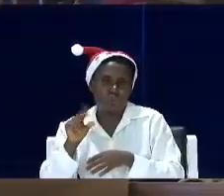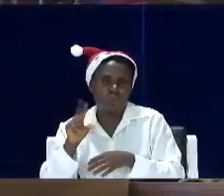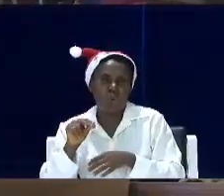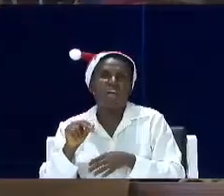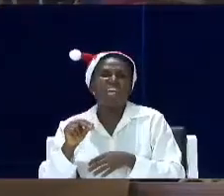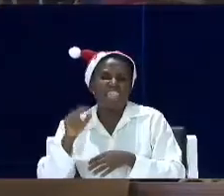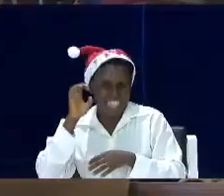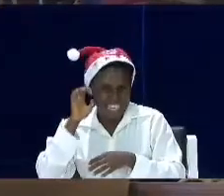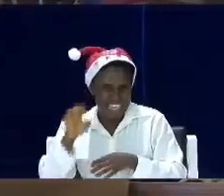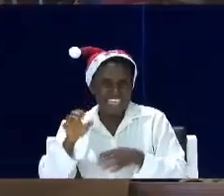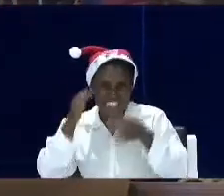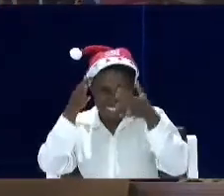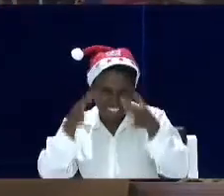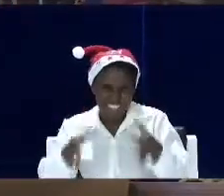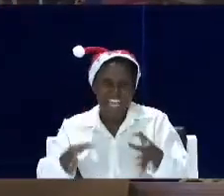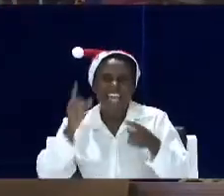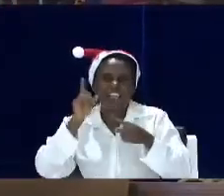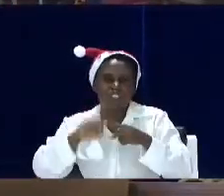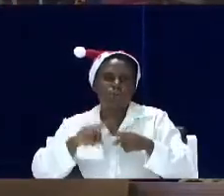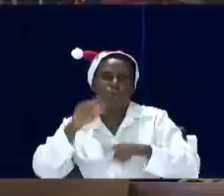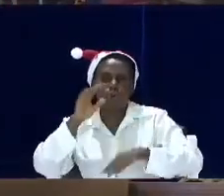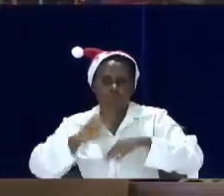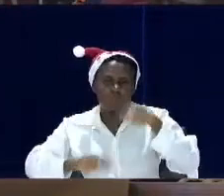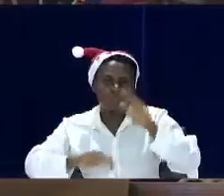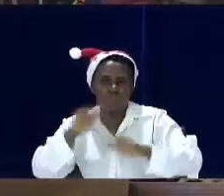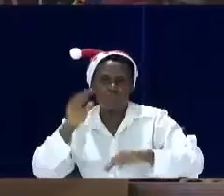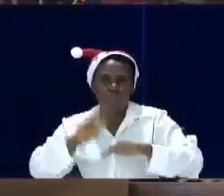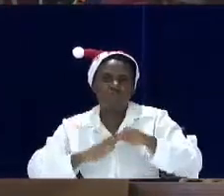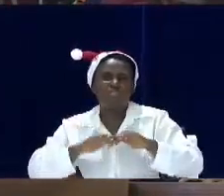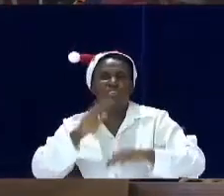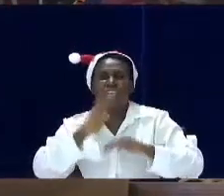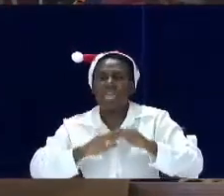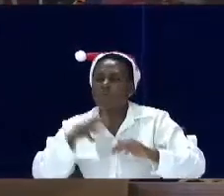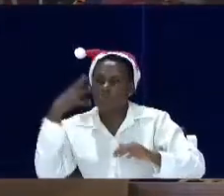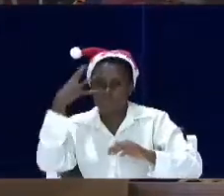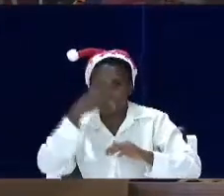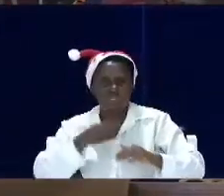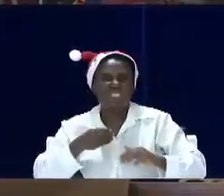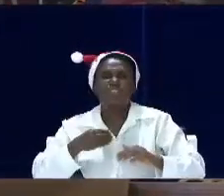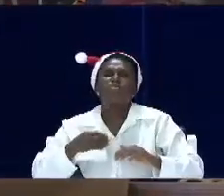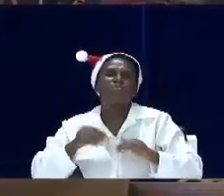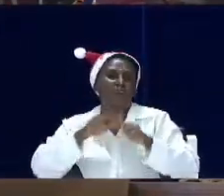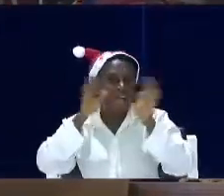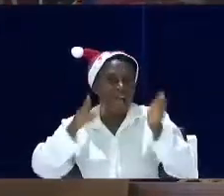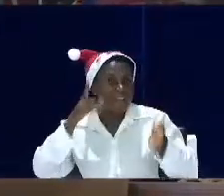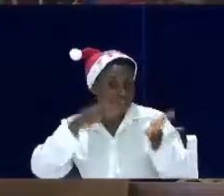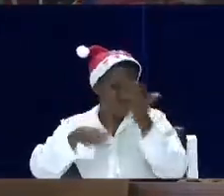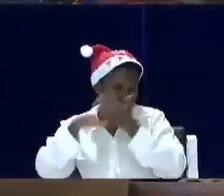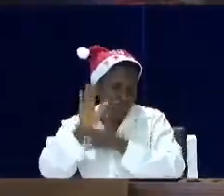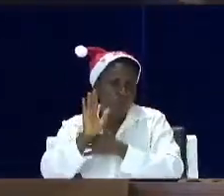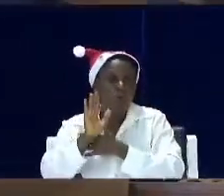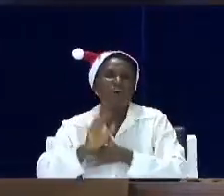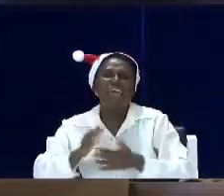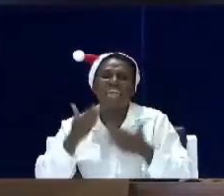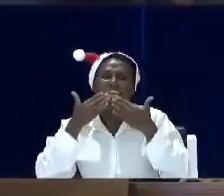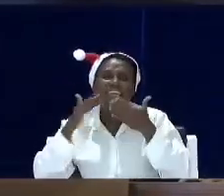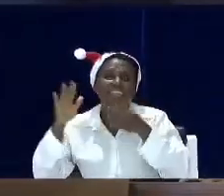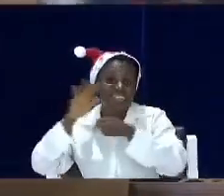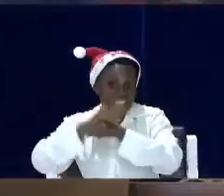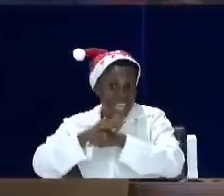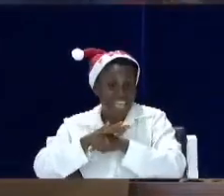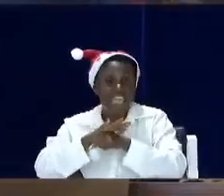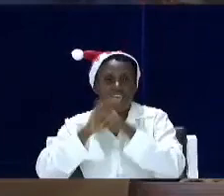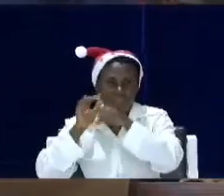to build God a magnificent temple. A thankful Solomon, knowing that it was his